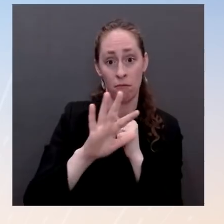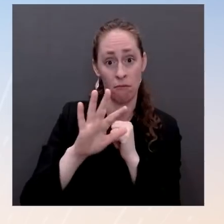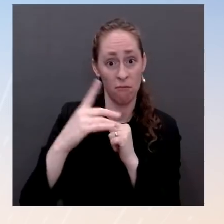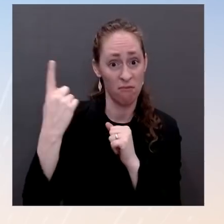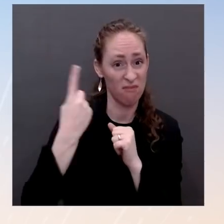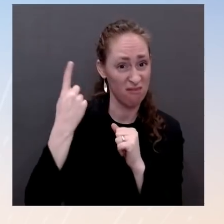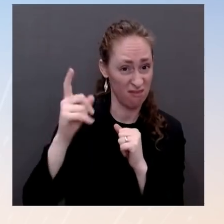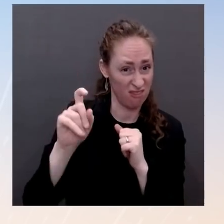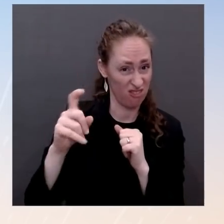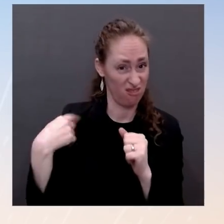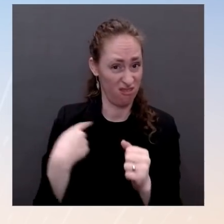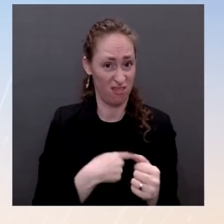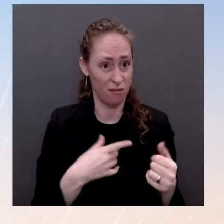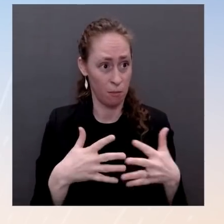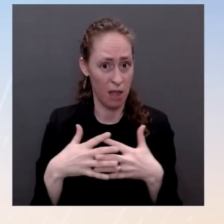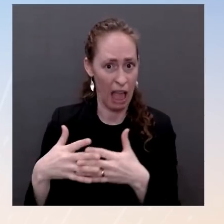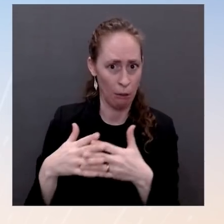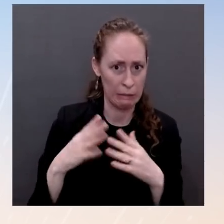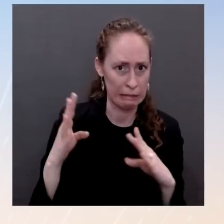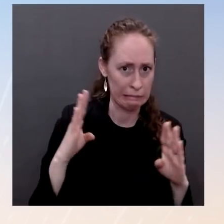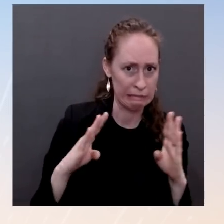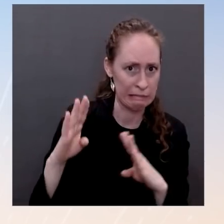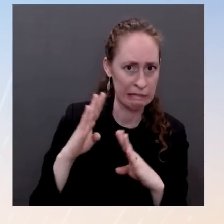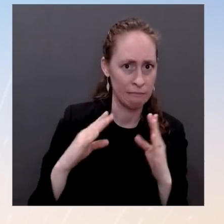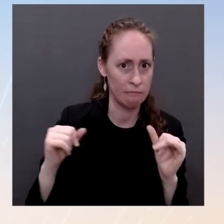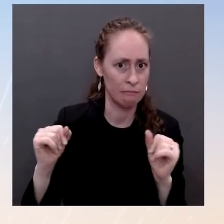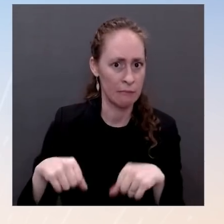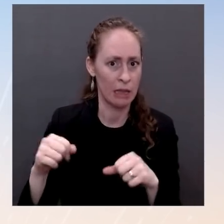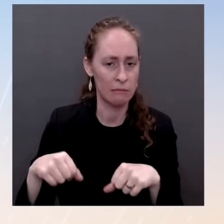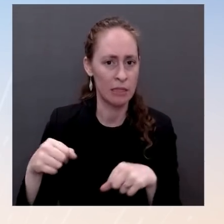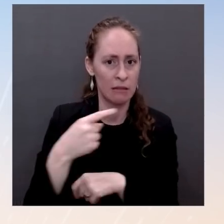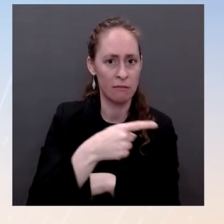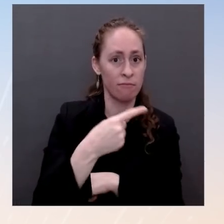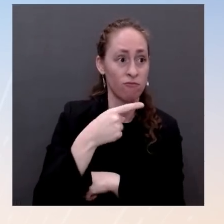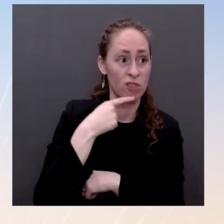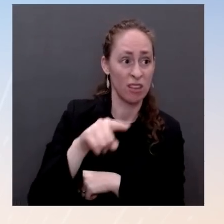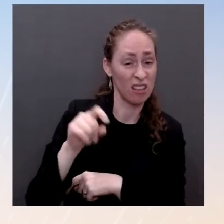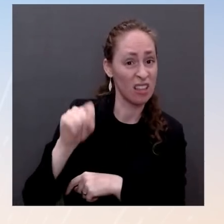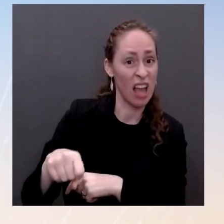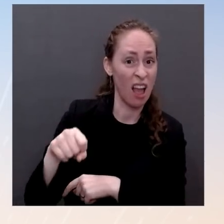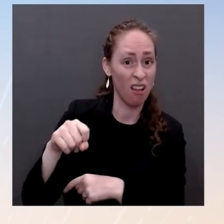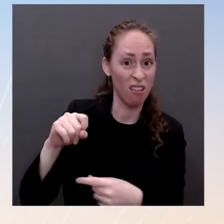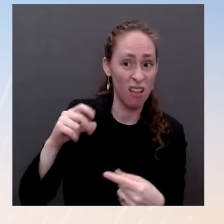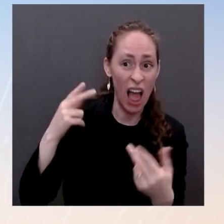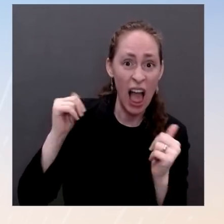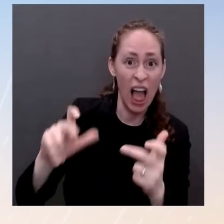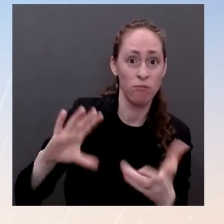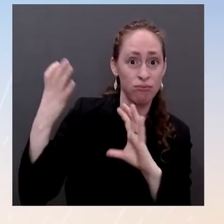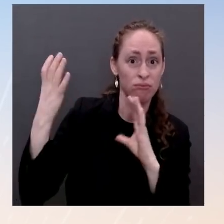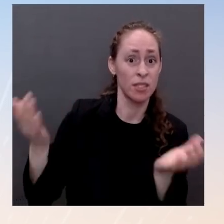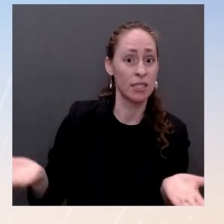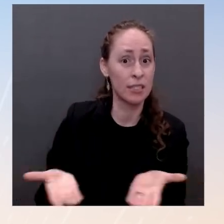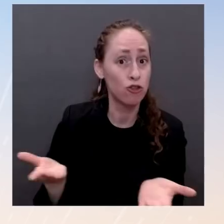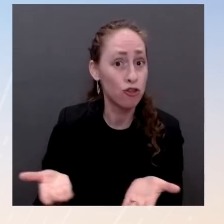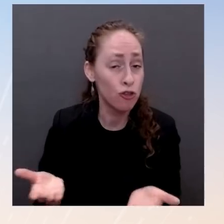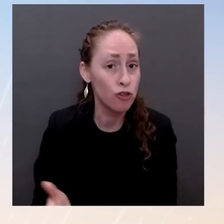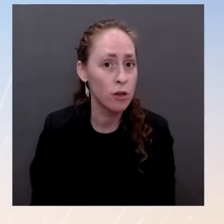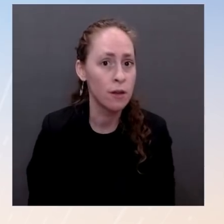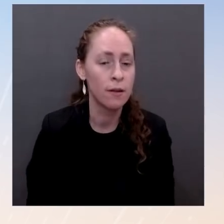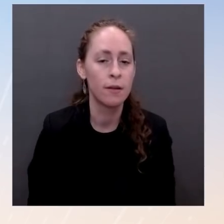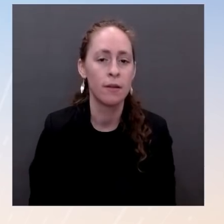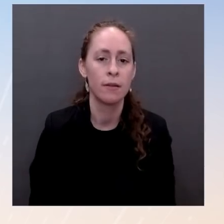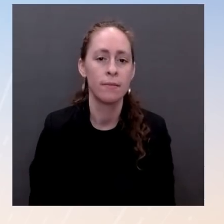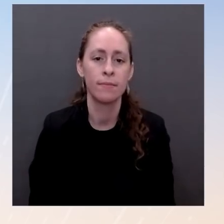I would say even before we've been discussing the buildup of troops at the border, and even before we've been discussing